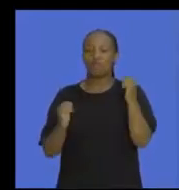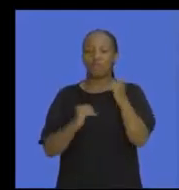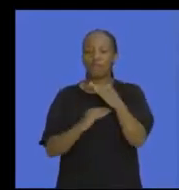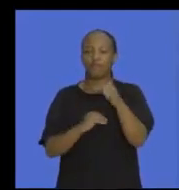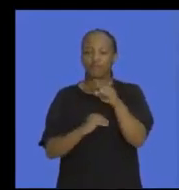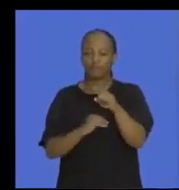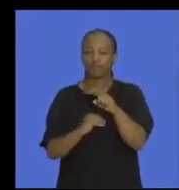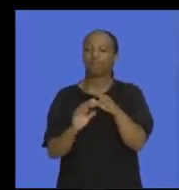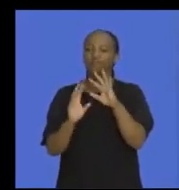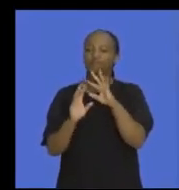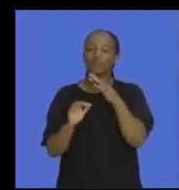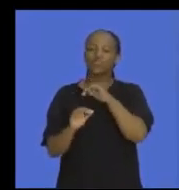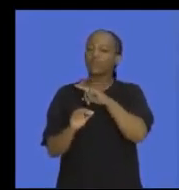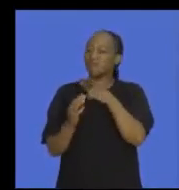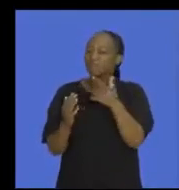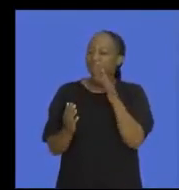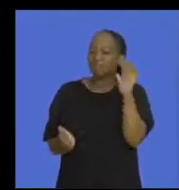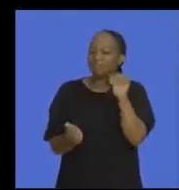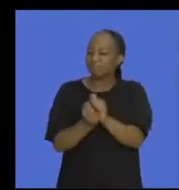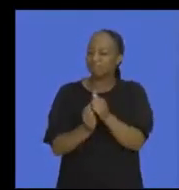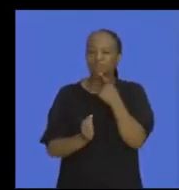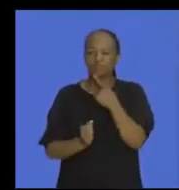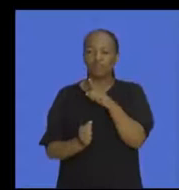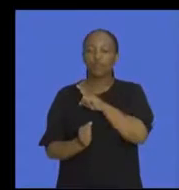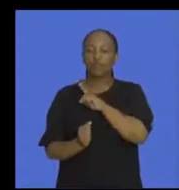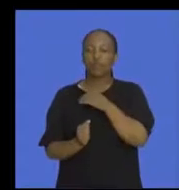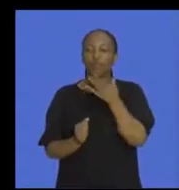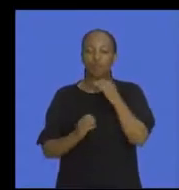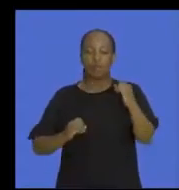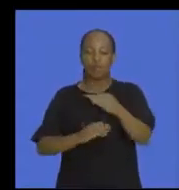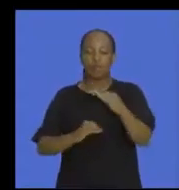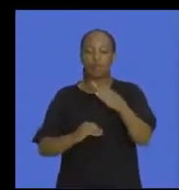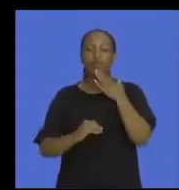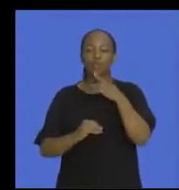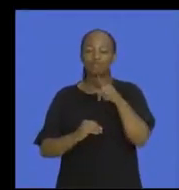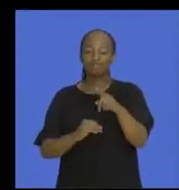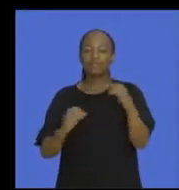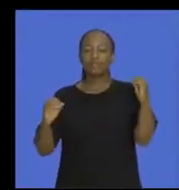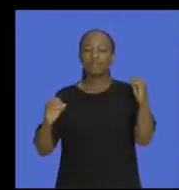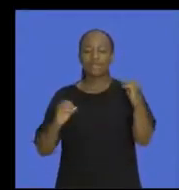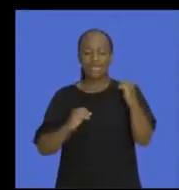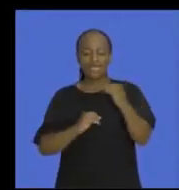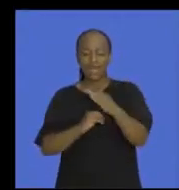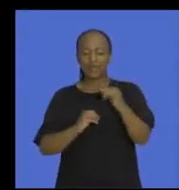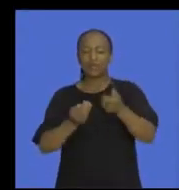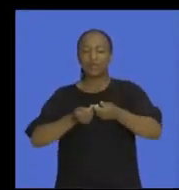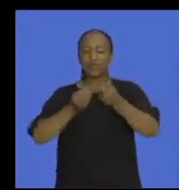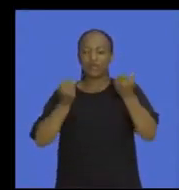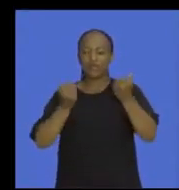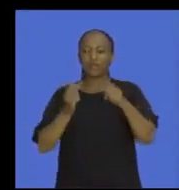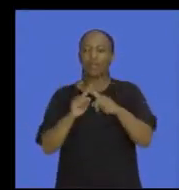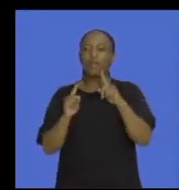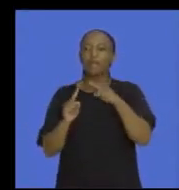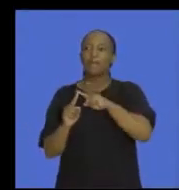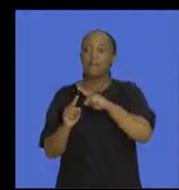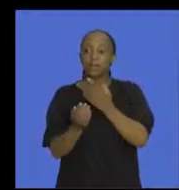as parallel resistors are concerned. So the long and short of it says, in a parallel circuit, current is divided, okay,